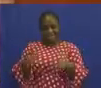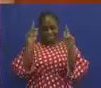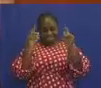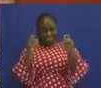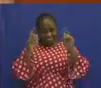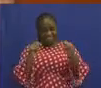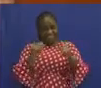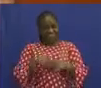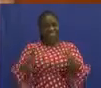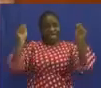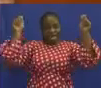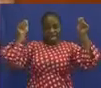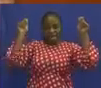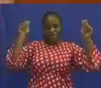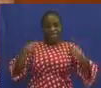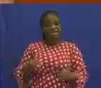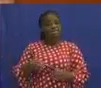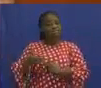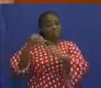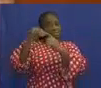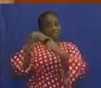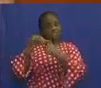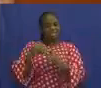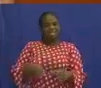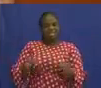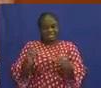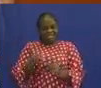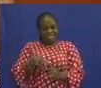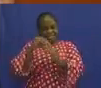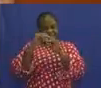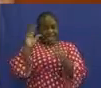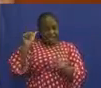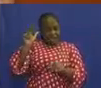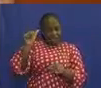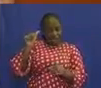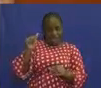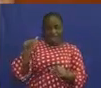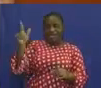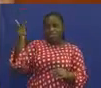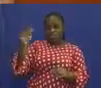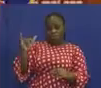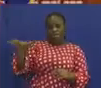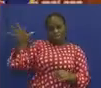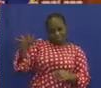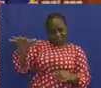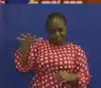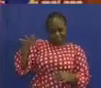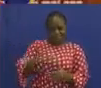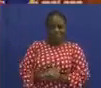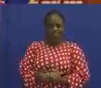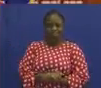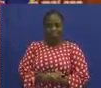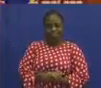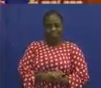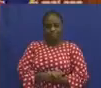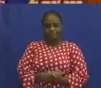treating campaigns, especially across the hotspots of Greater Accra and Greater Kumasi metropolitan areas.